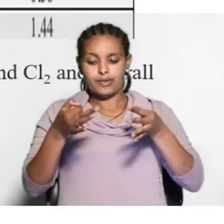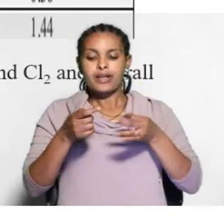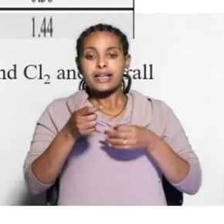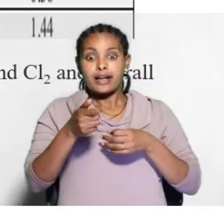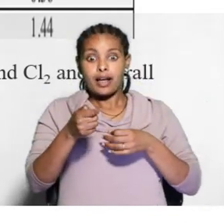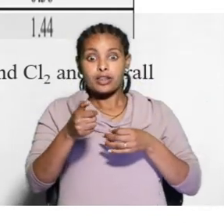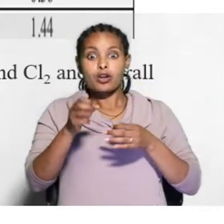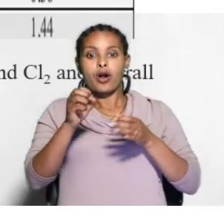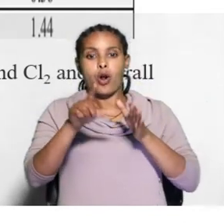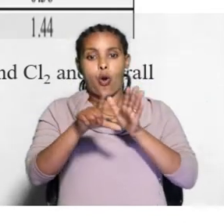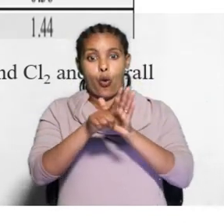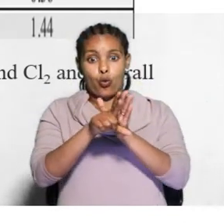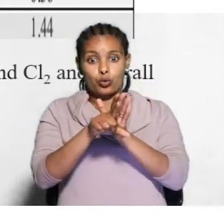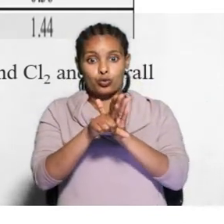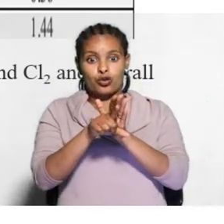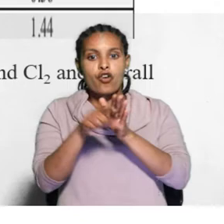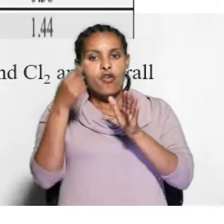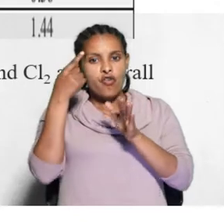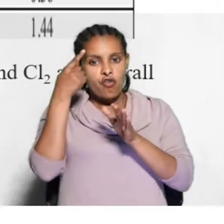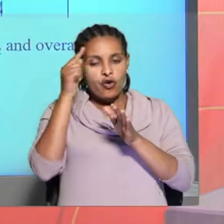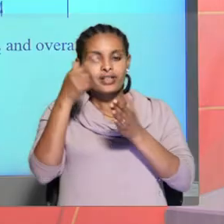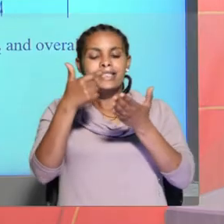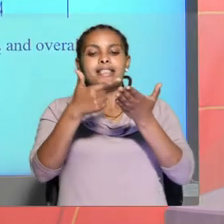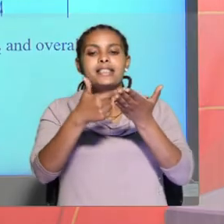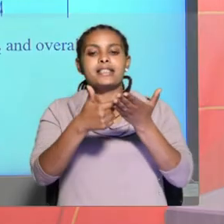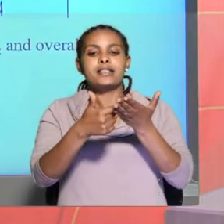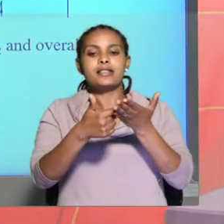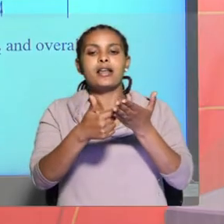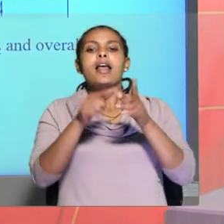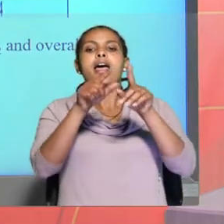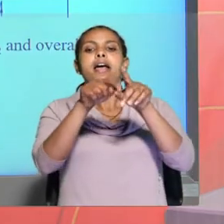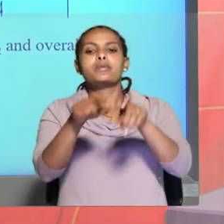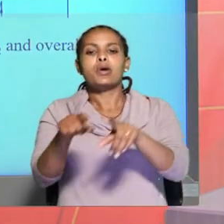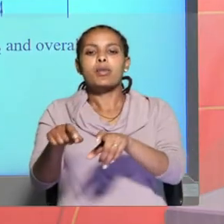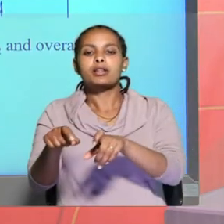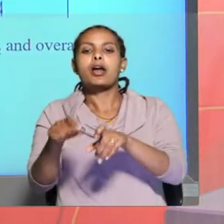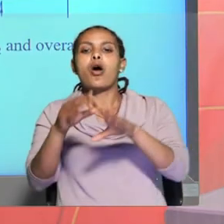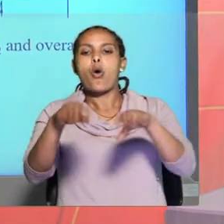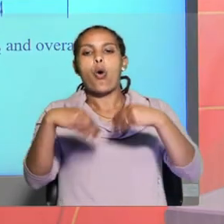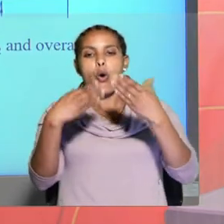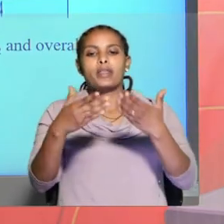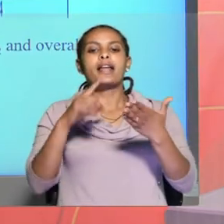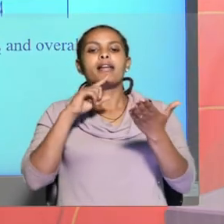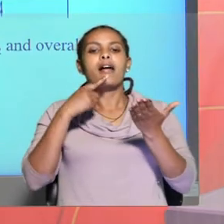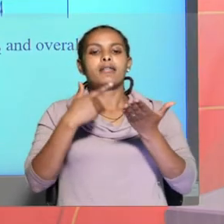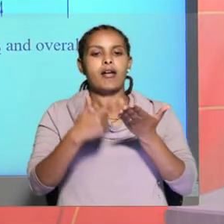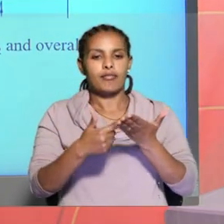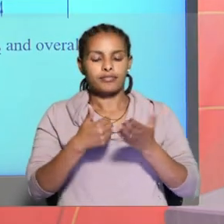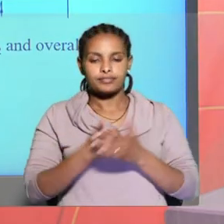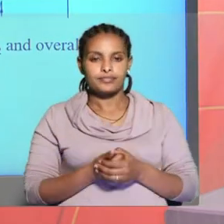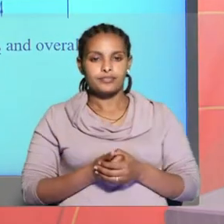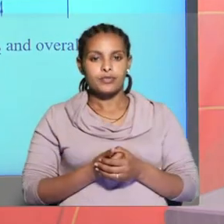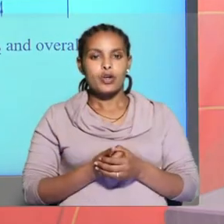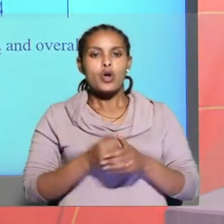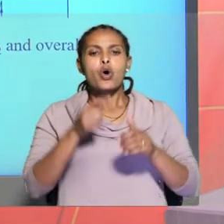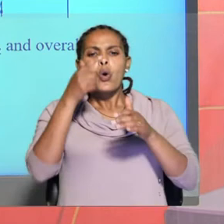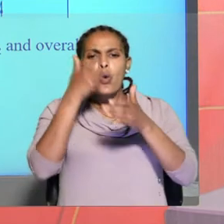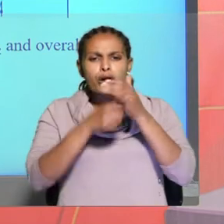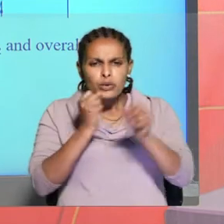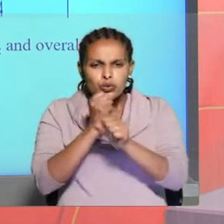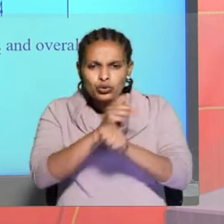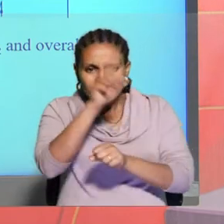rate law for this experimentally obtained data what do you